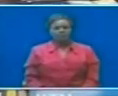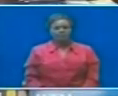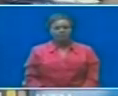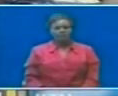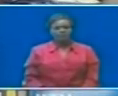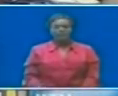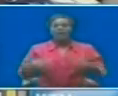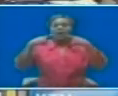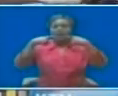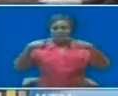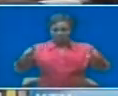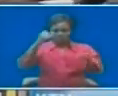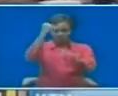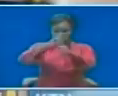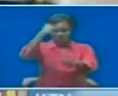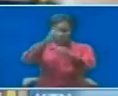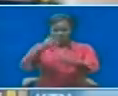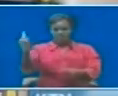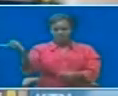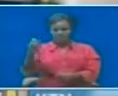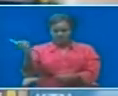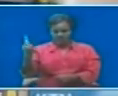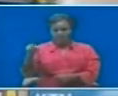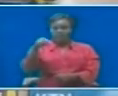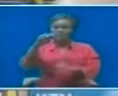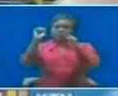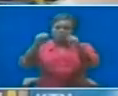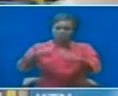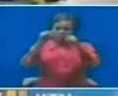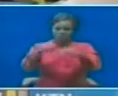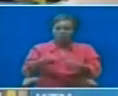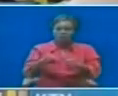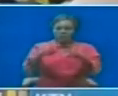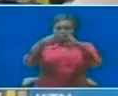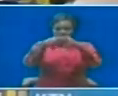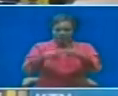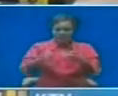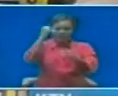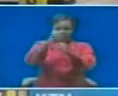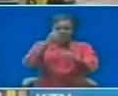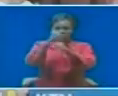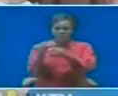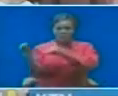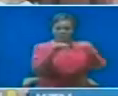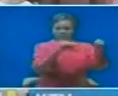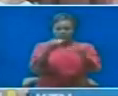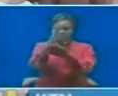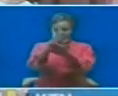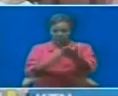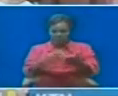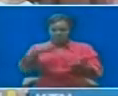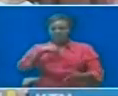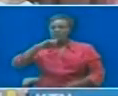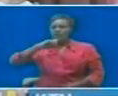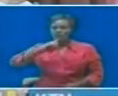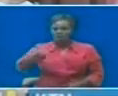An announcement by Labour Cabinet Secretary Kazungu Kambi could just be a stepping stone to the country's labour migration sector. I have